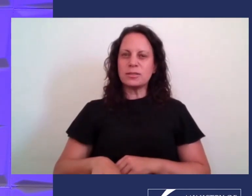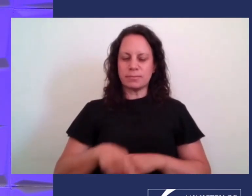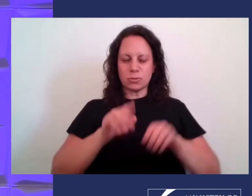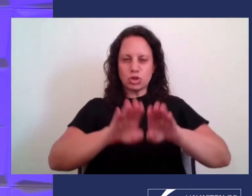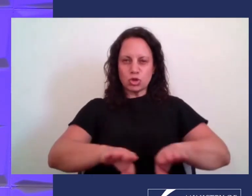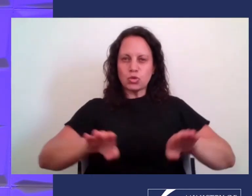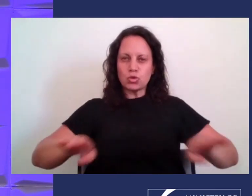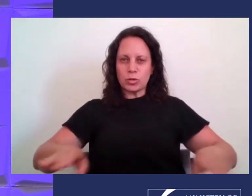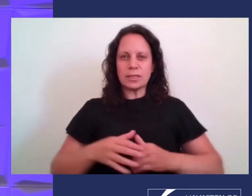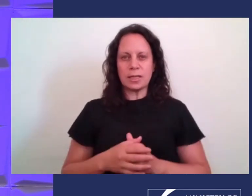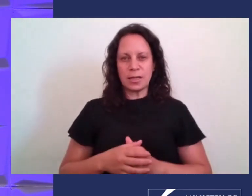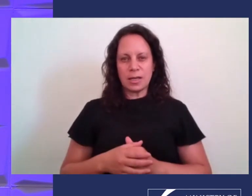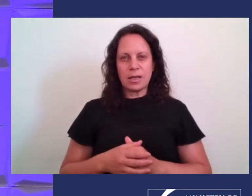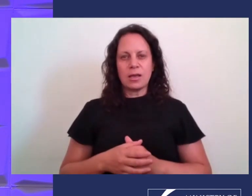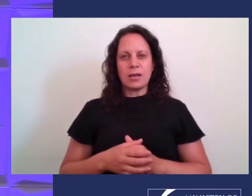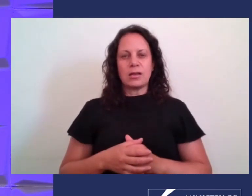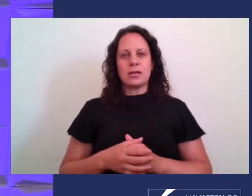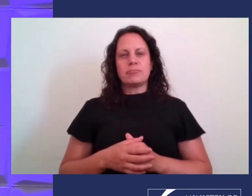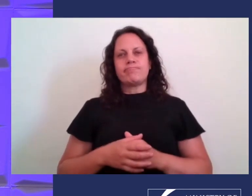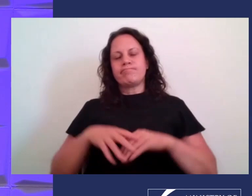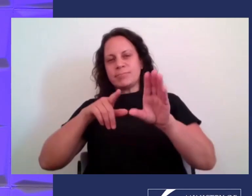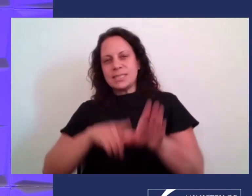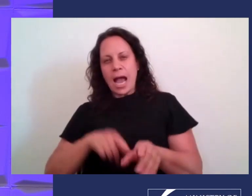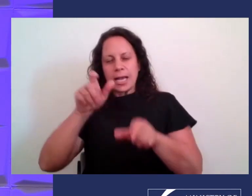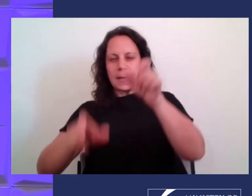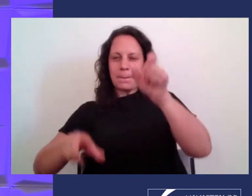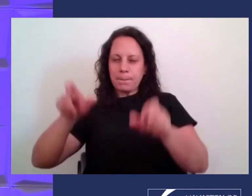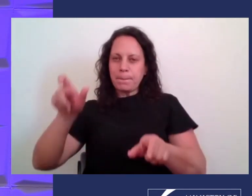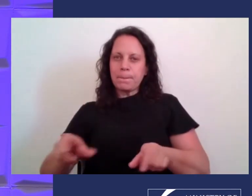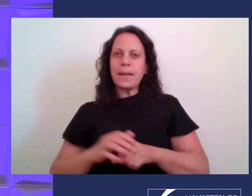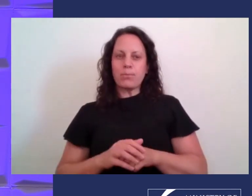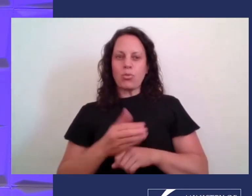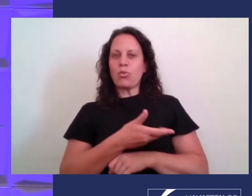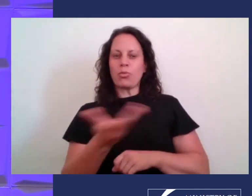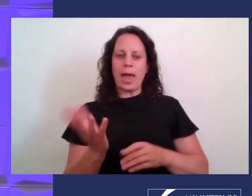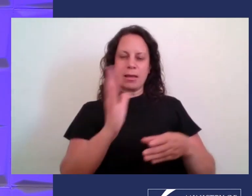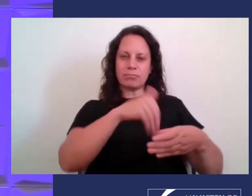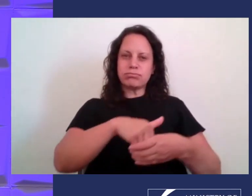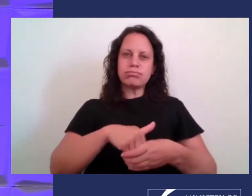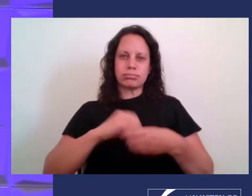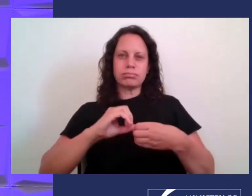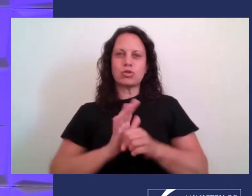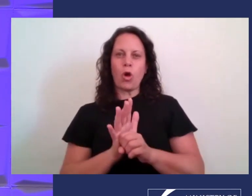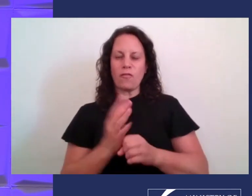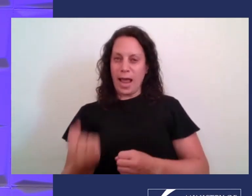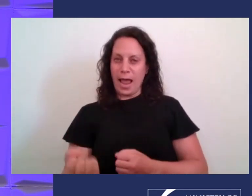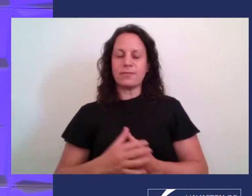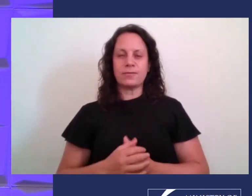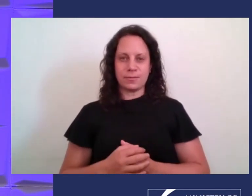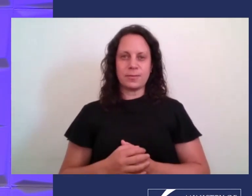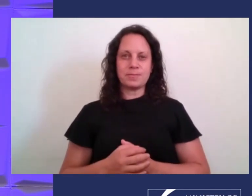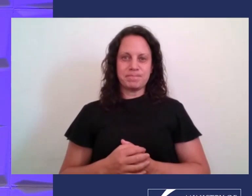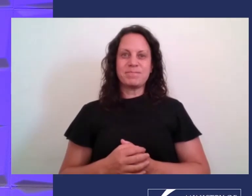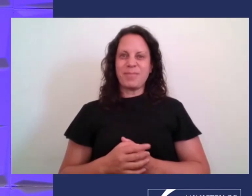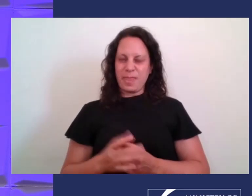tamariki and young people that were infected with COVID-19. So those